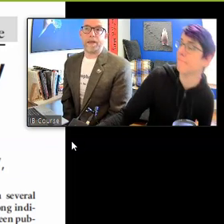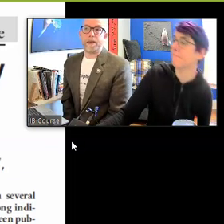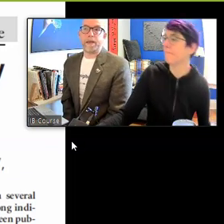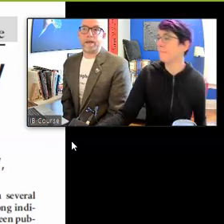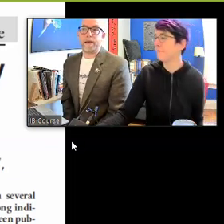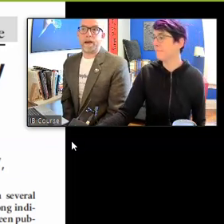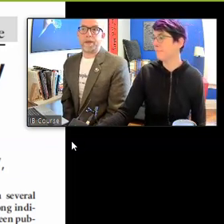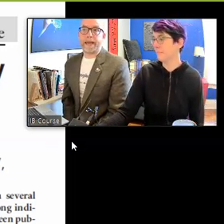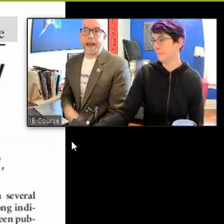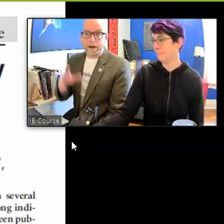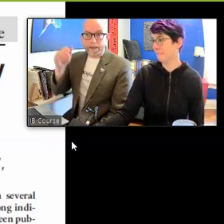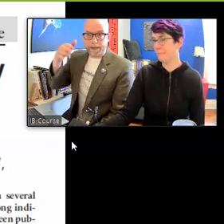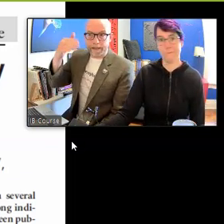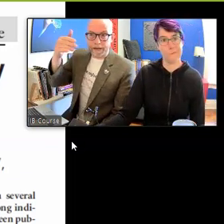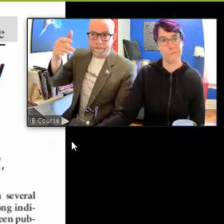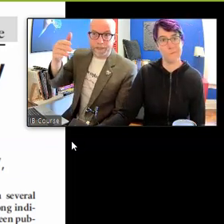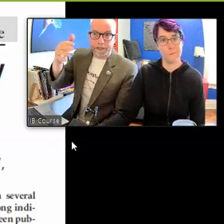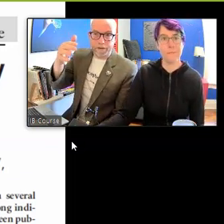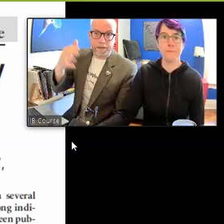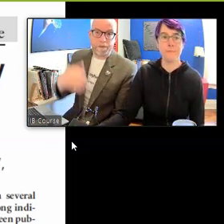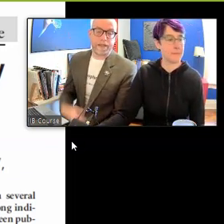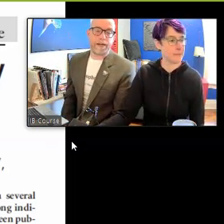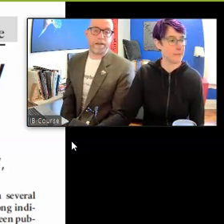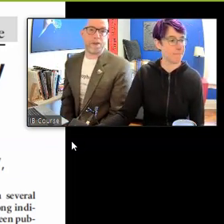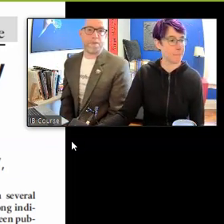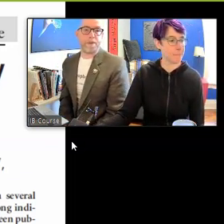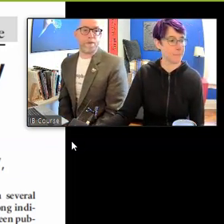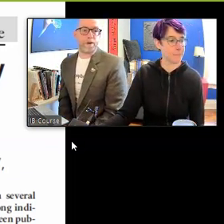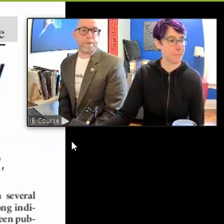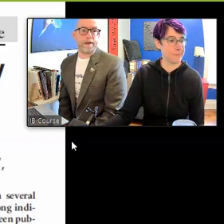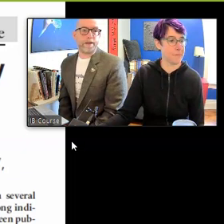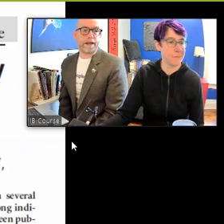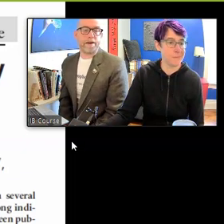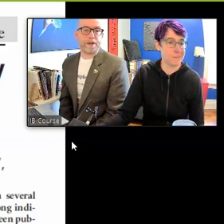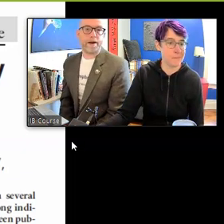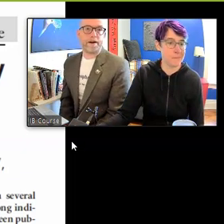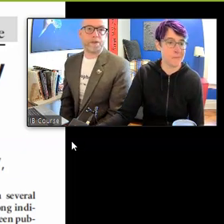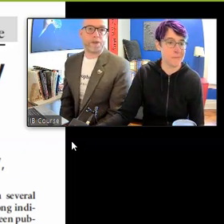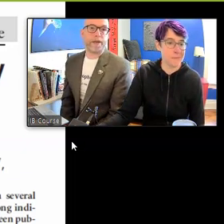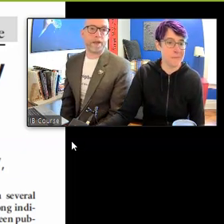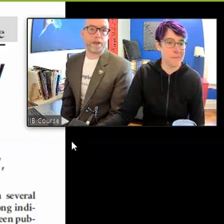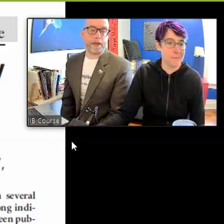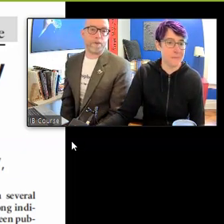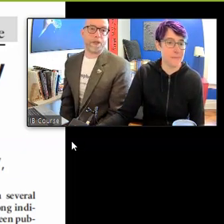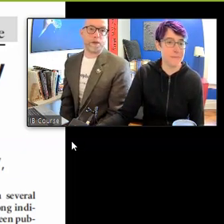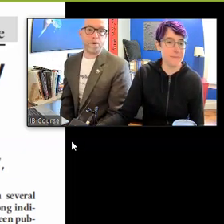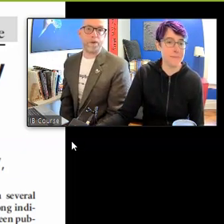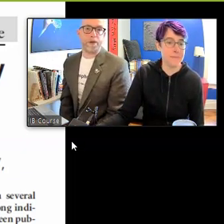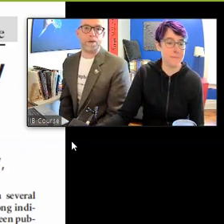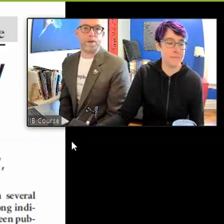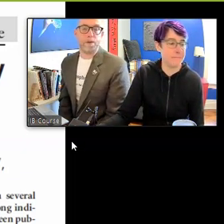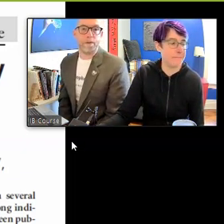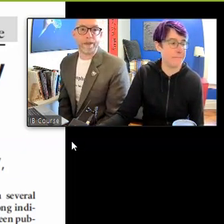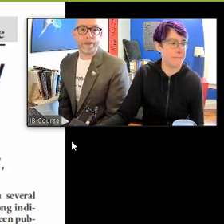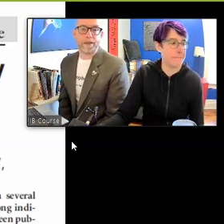And the carrot at the end of the stick, there's some of the people that would have been, their carrot was doing the thing with the tool, the